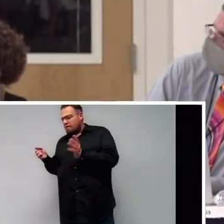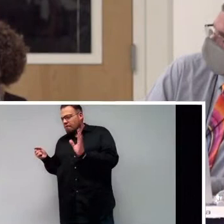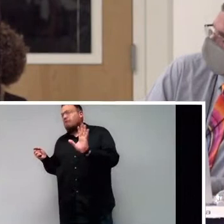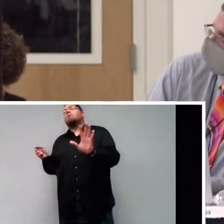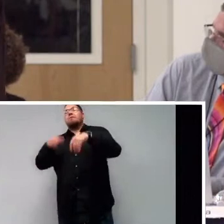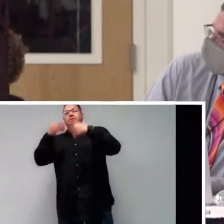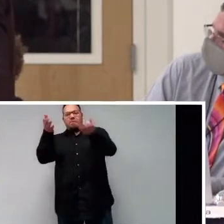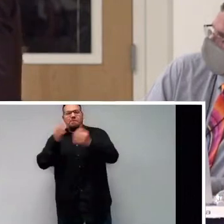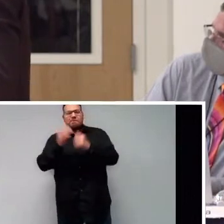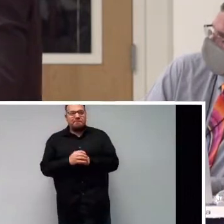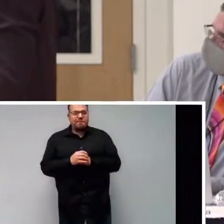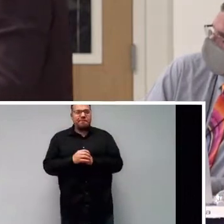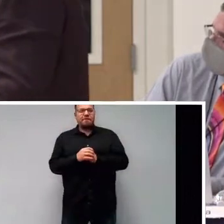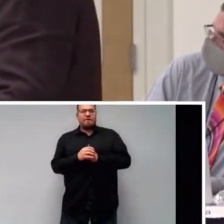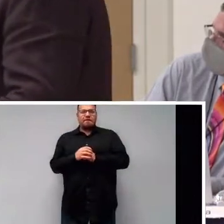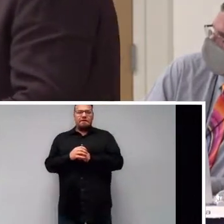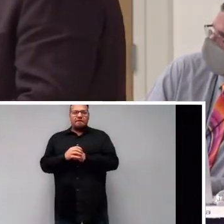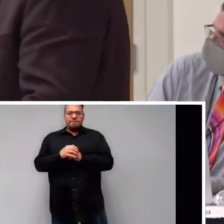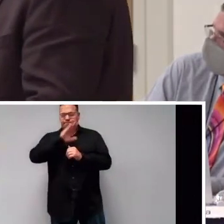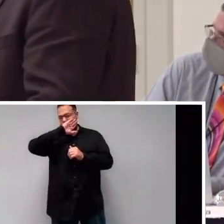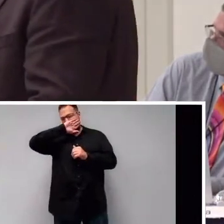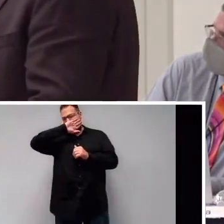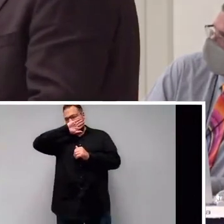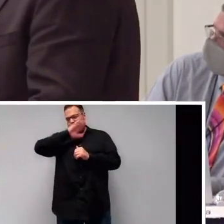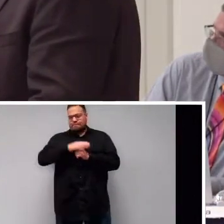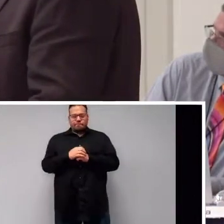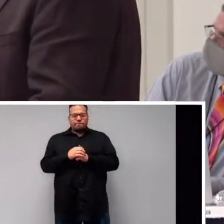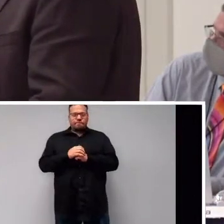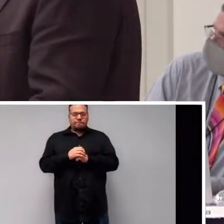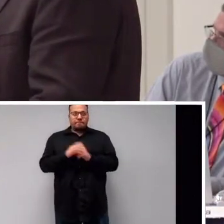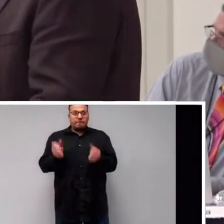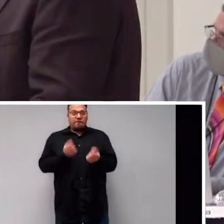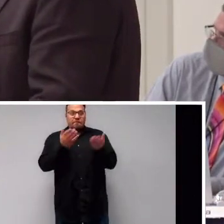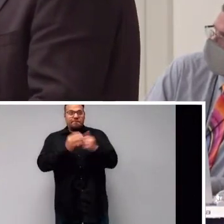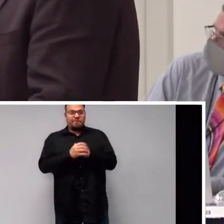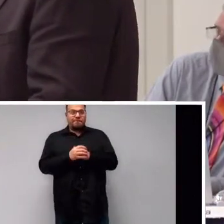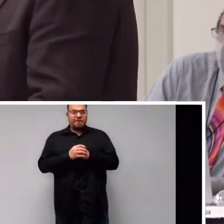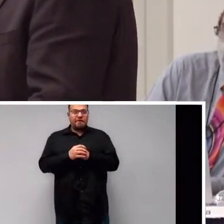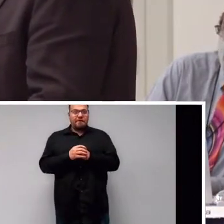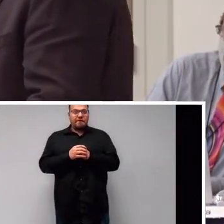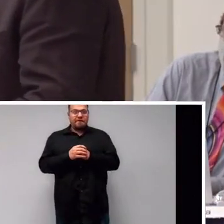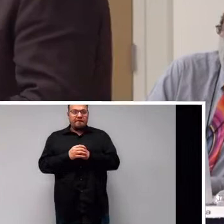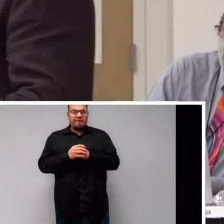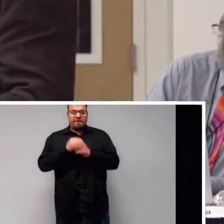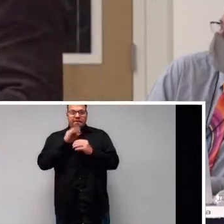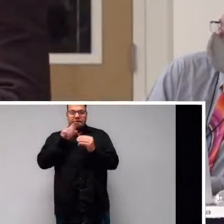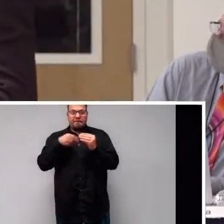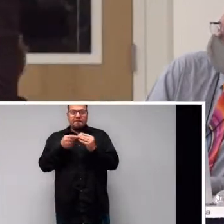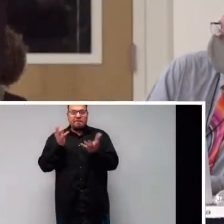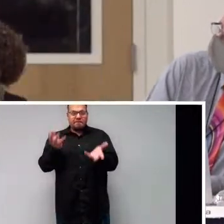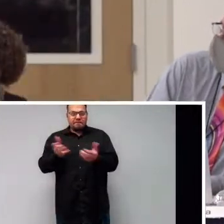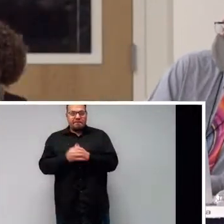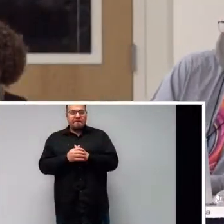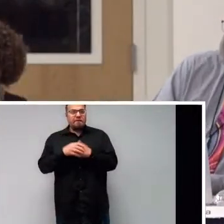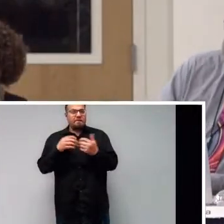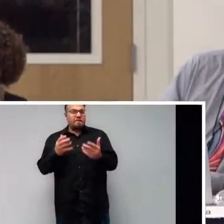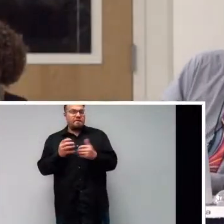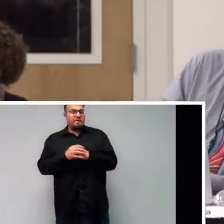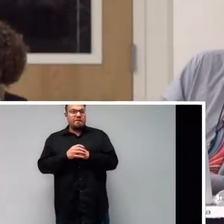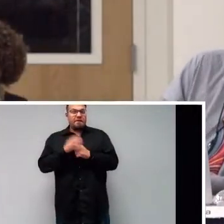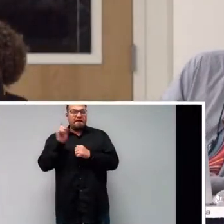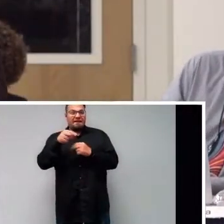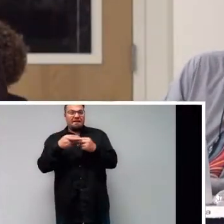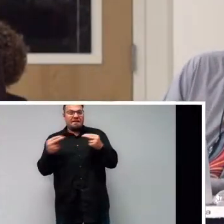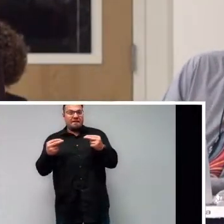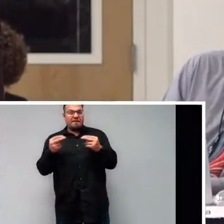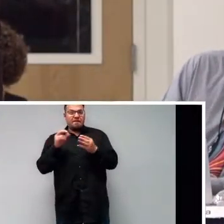I haven't used one of these for so long. I don't know. Oh, there we go. There you go. There we go. So we're talking about a donation. So this slide, from